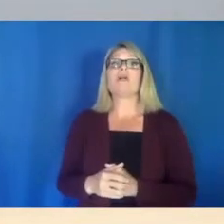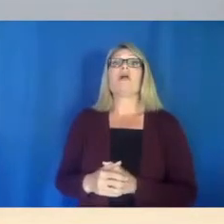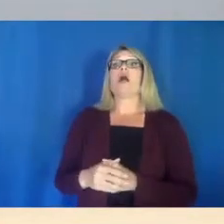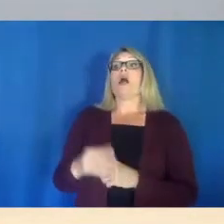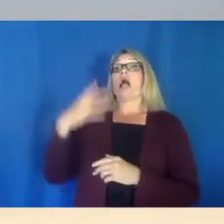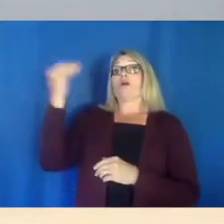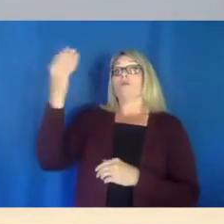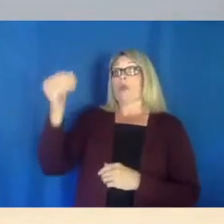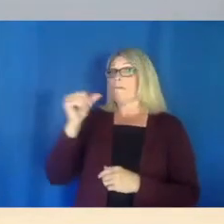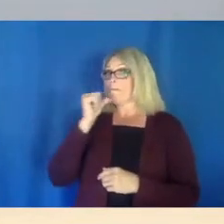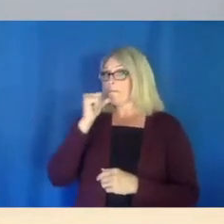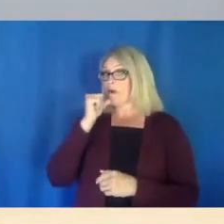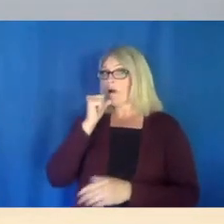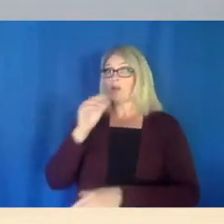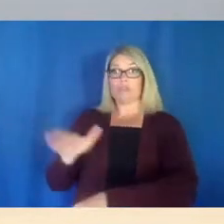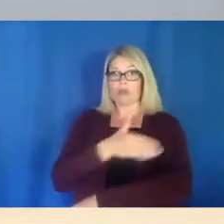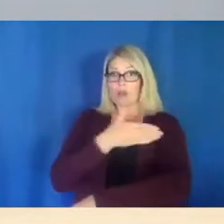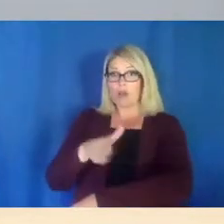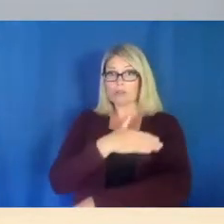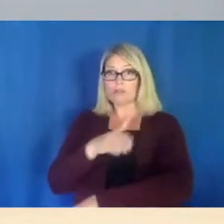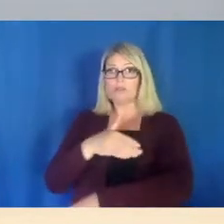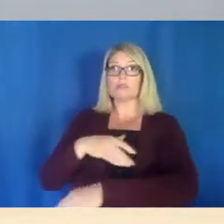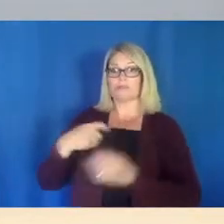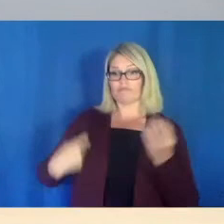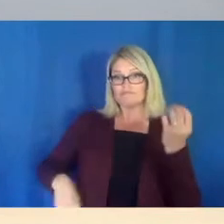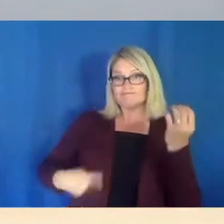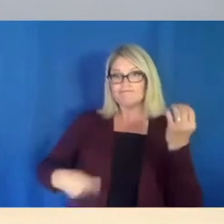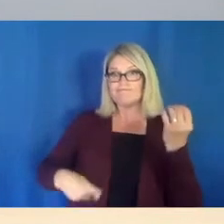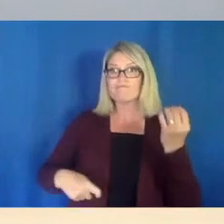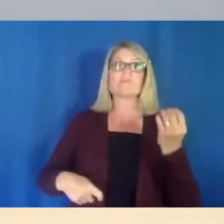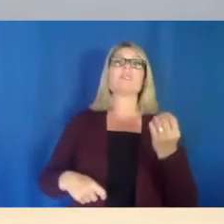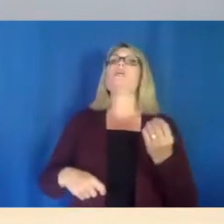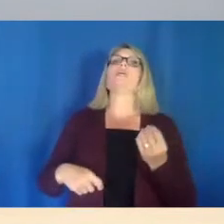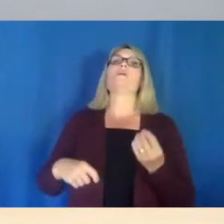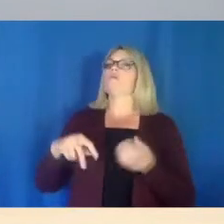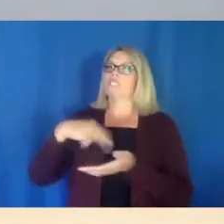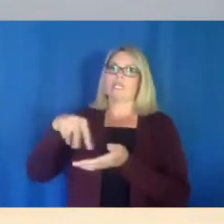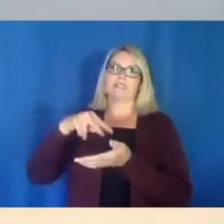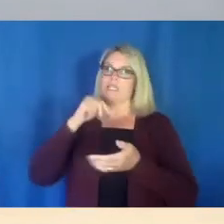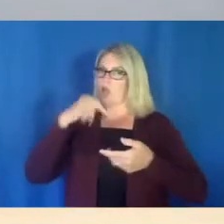nightclubs, concerts, and festivals is not permitted at this time.